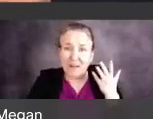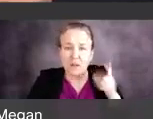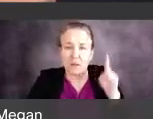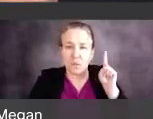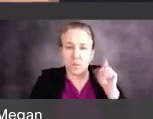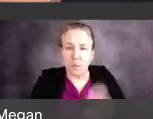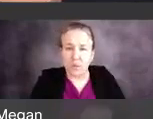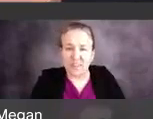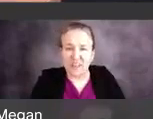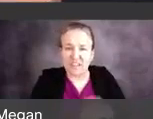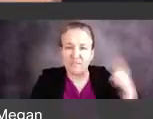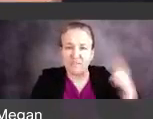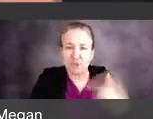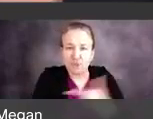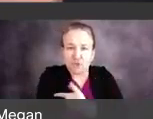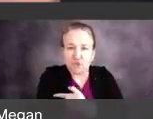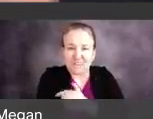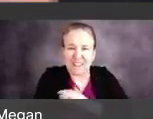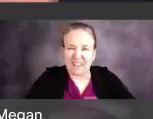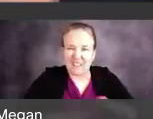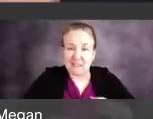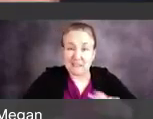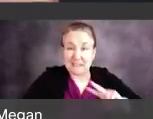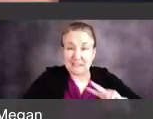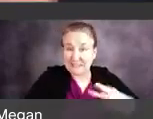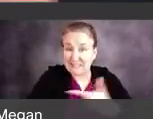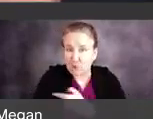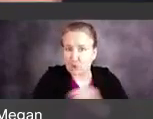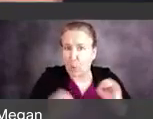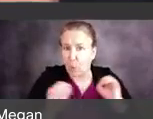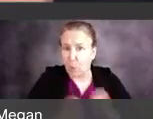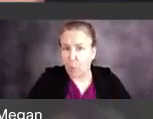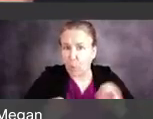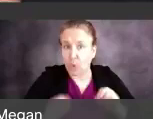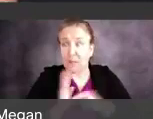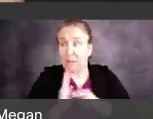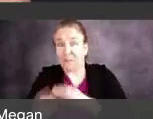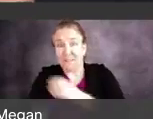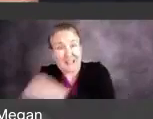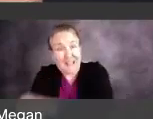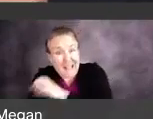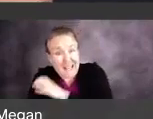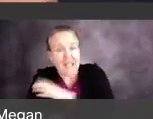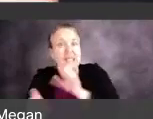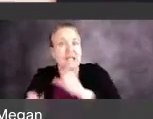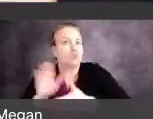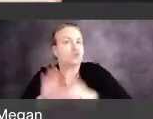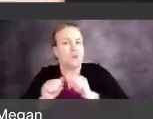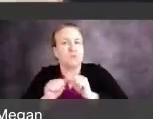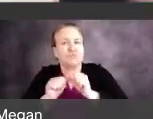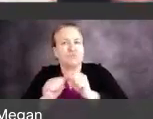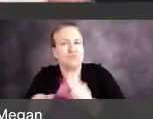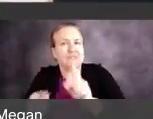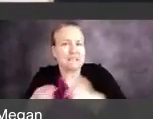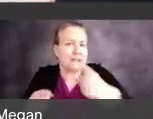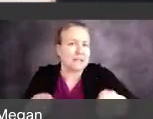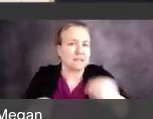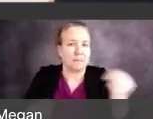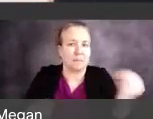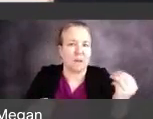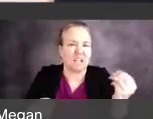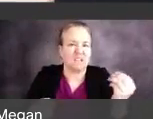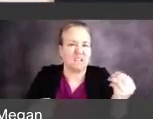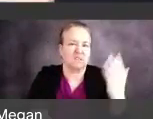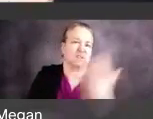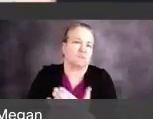1,000 first doses. This will allow our clinic to operate through next Monday, and that's only because